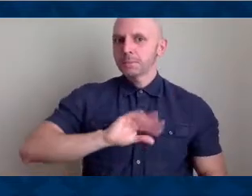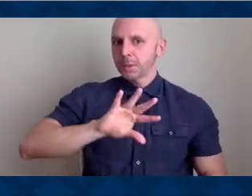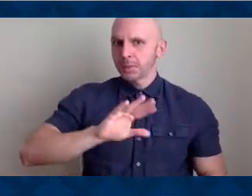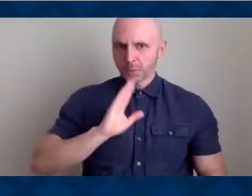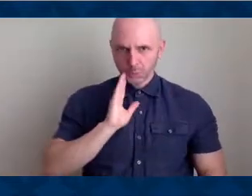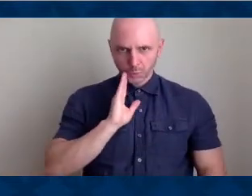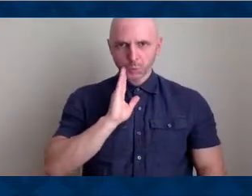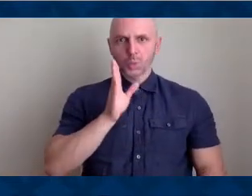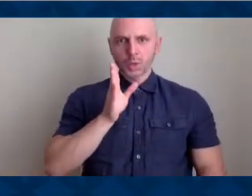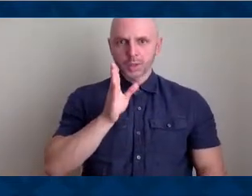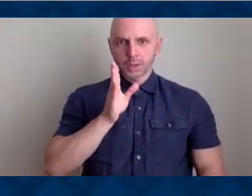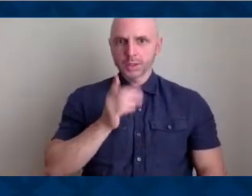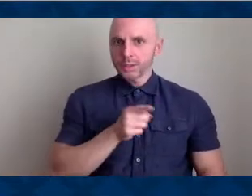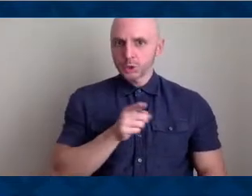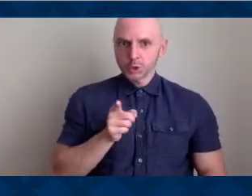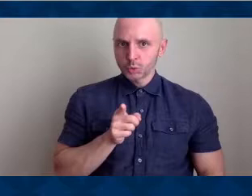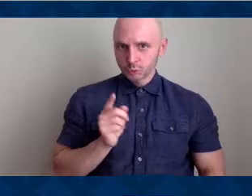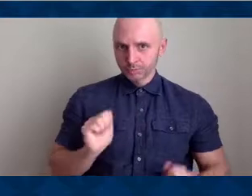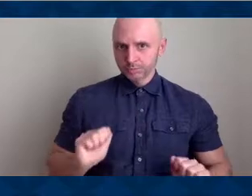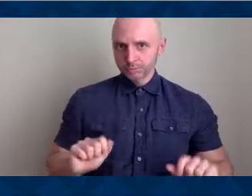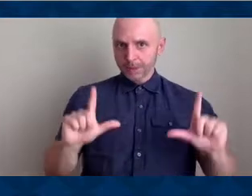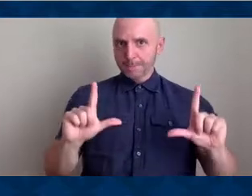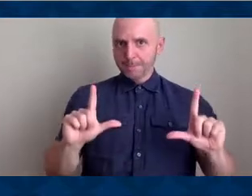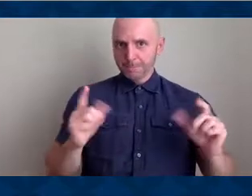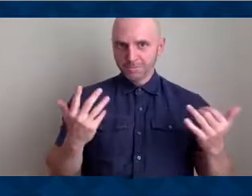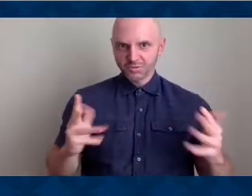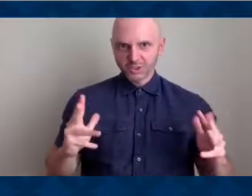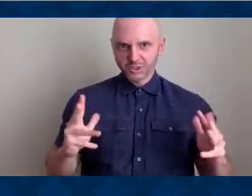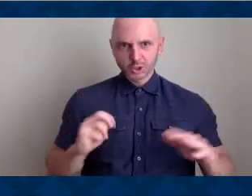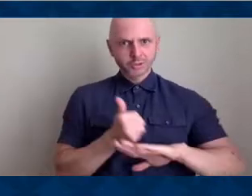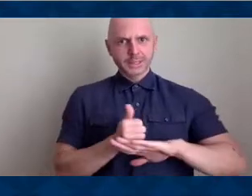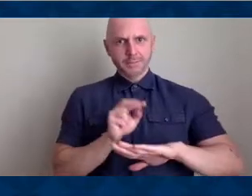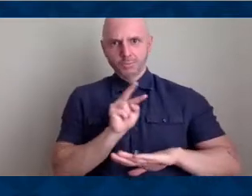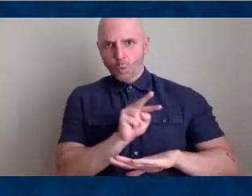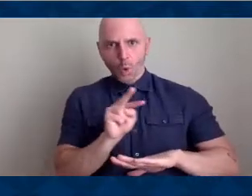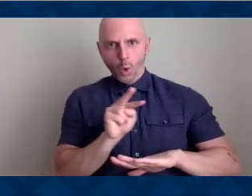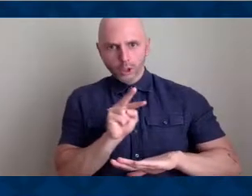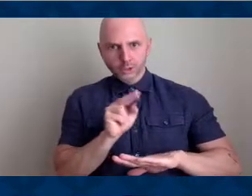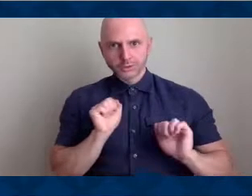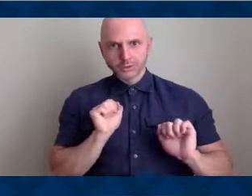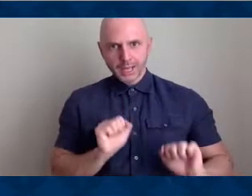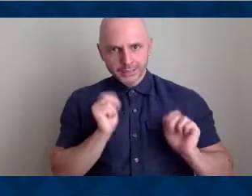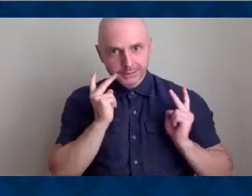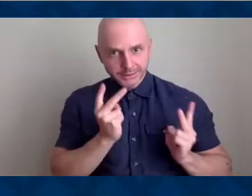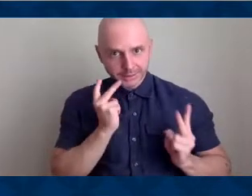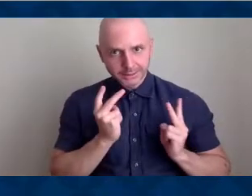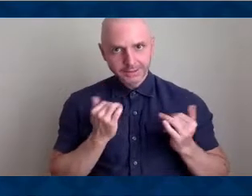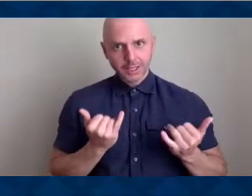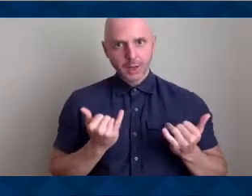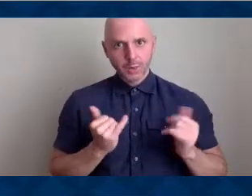is that visible to people? It's up? Okay. I